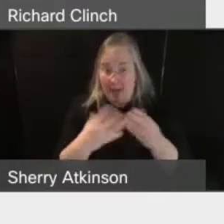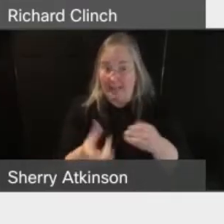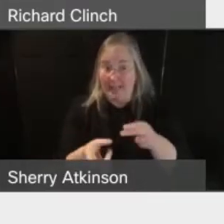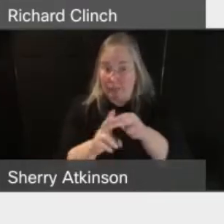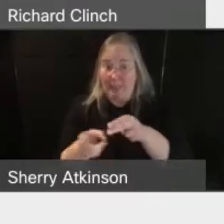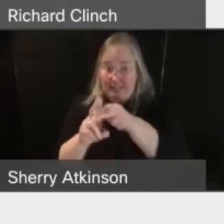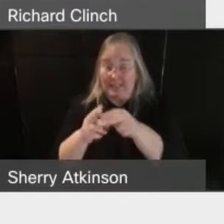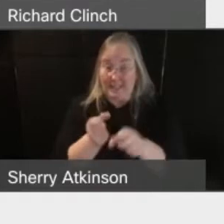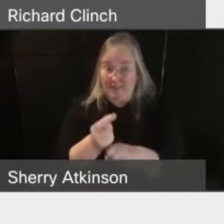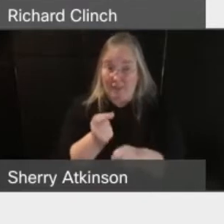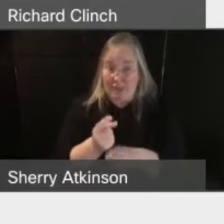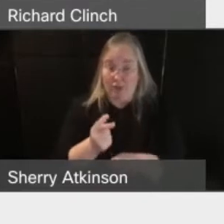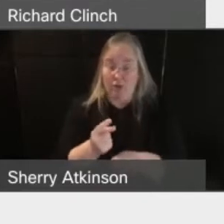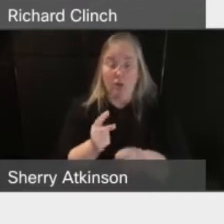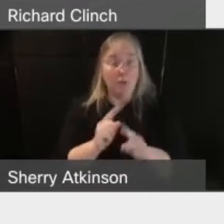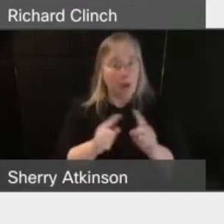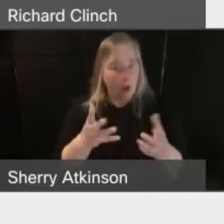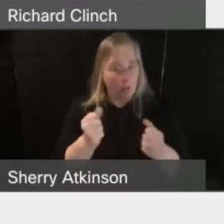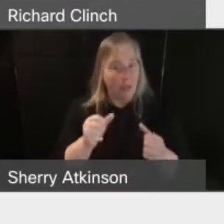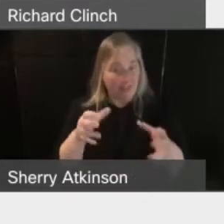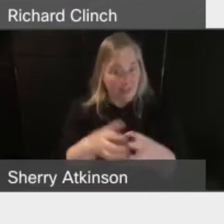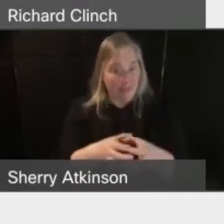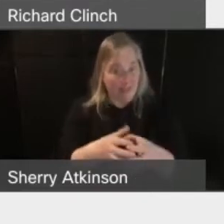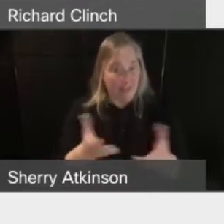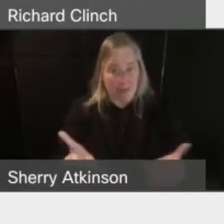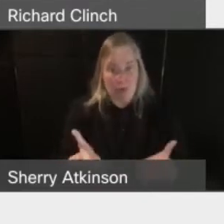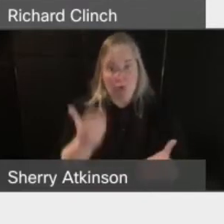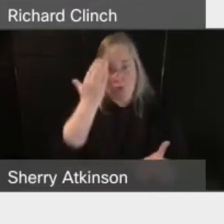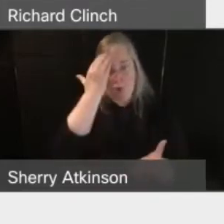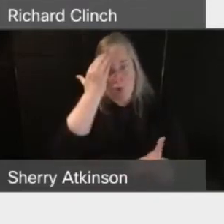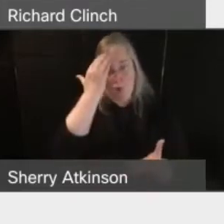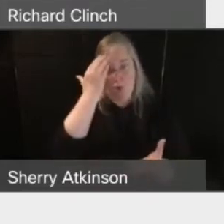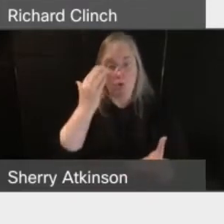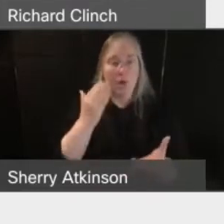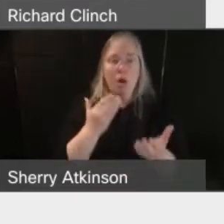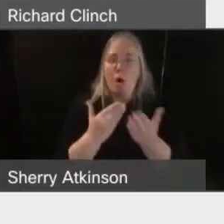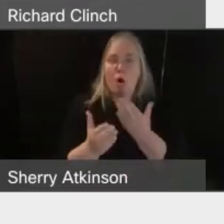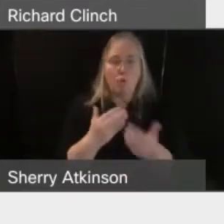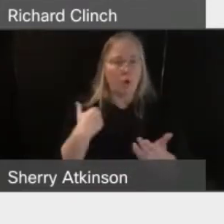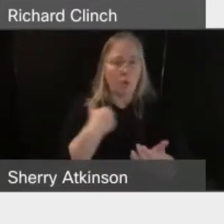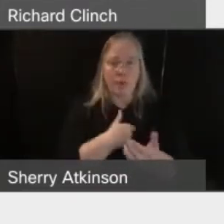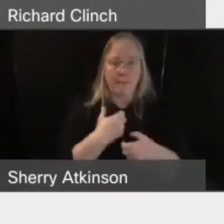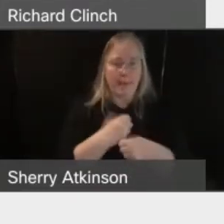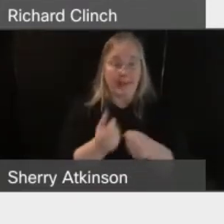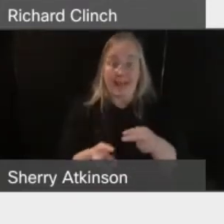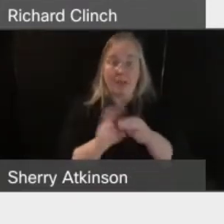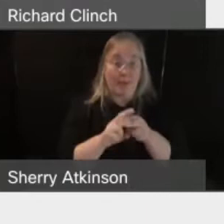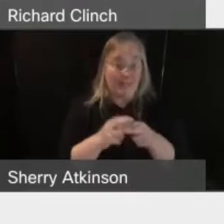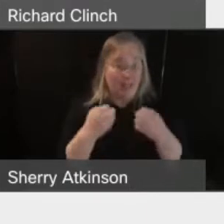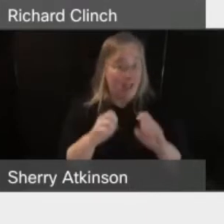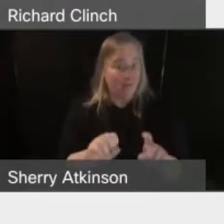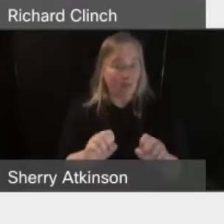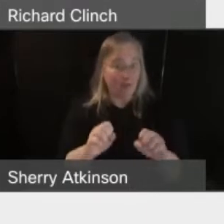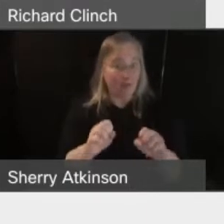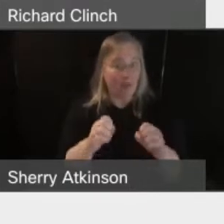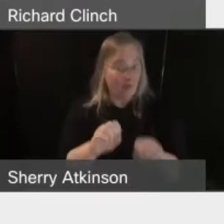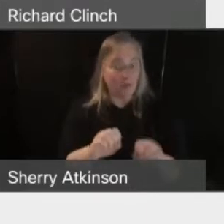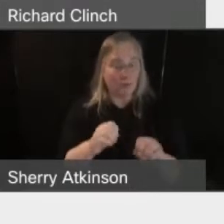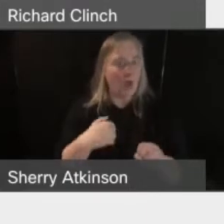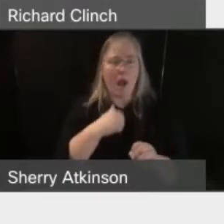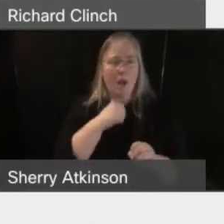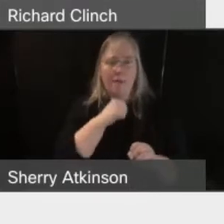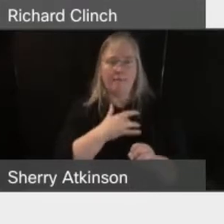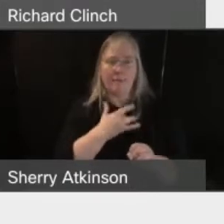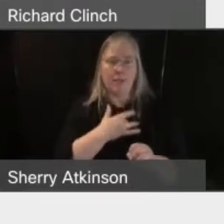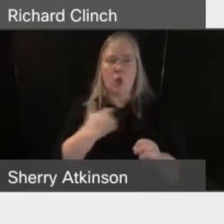want the committee to know that although we've made increased efforts, I'm not to the levels of where I believe that we